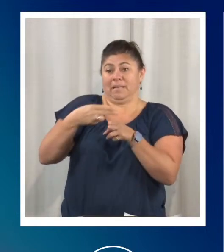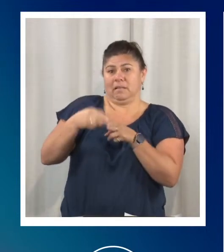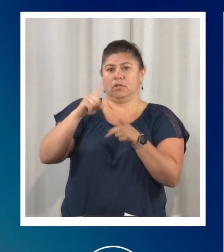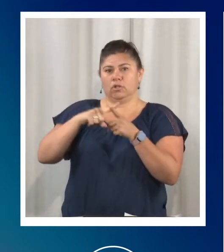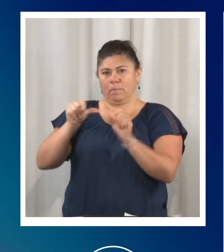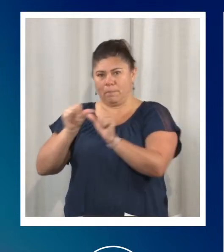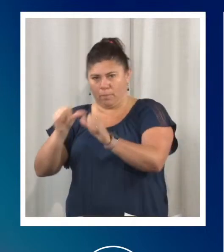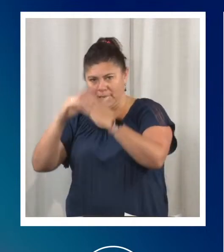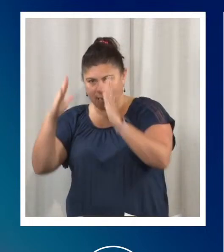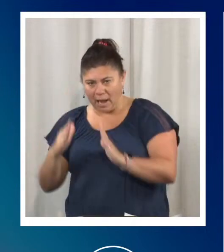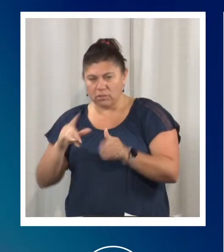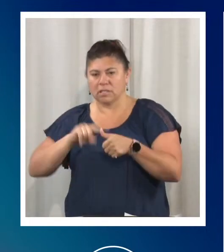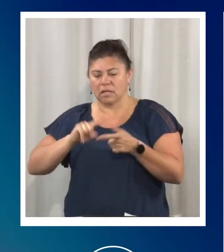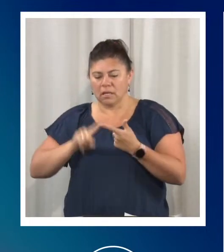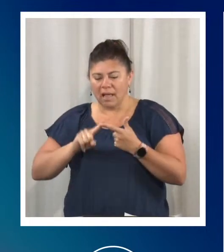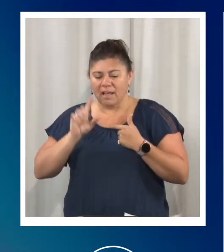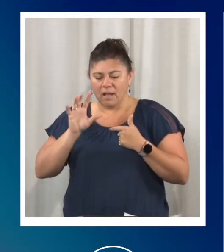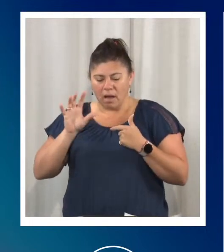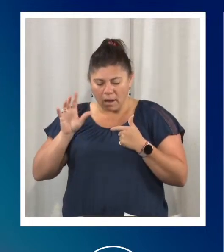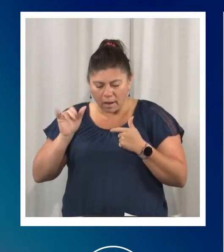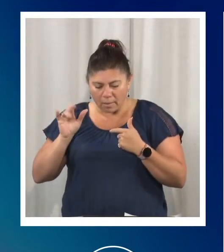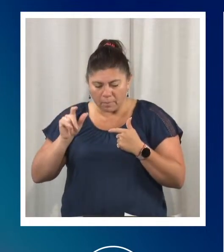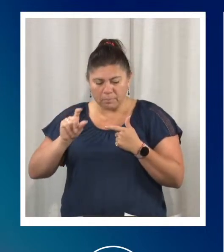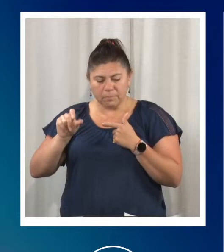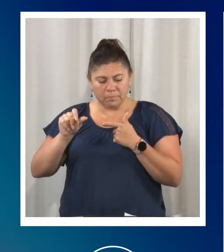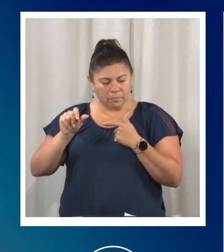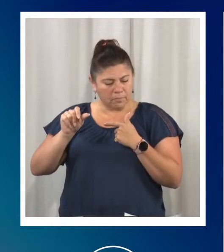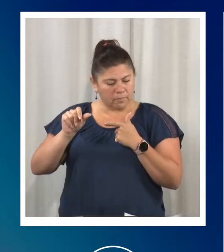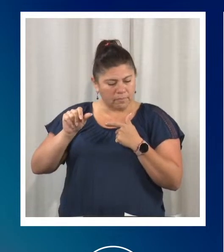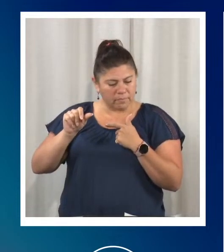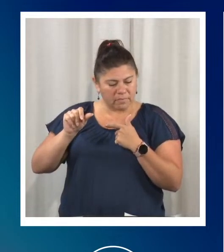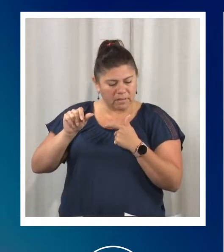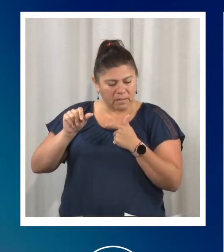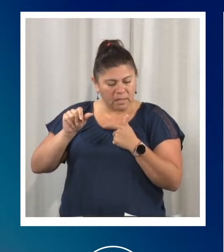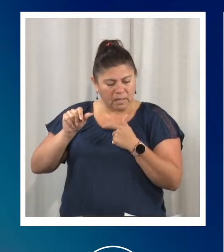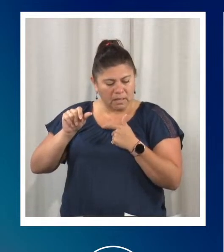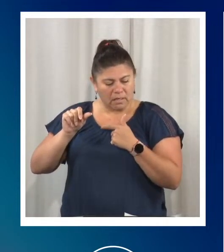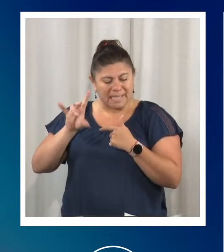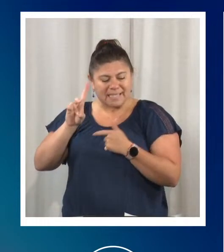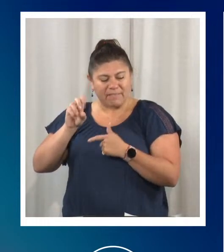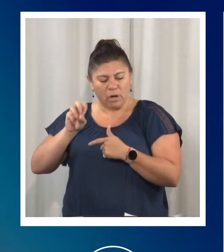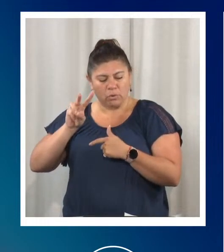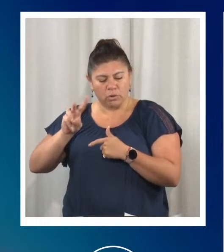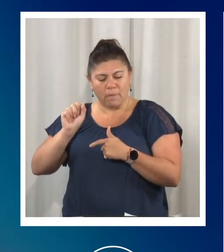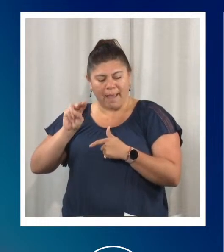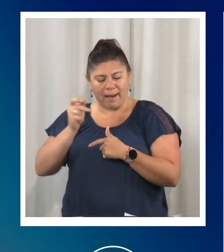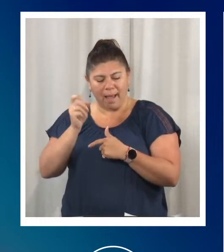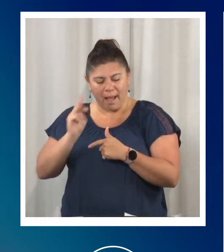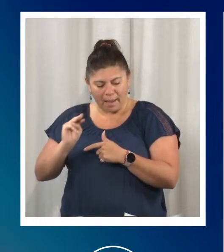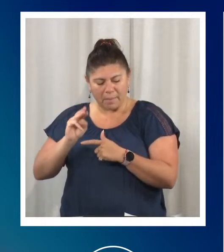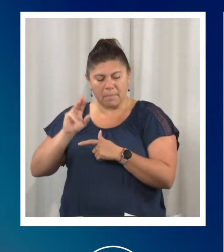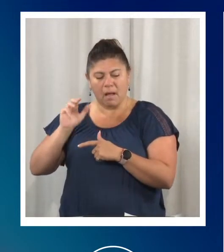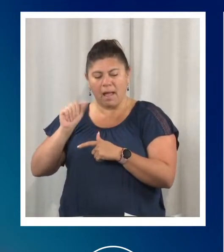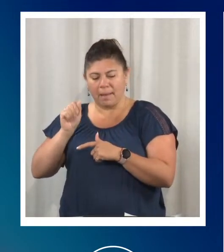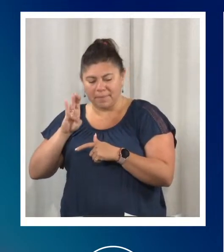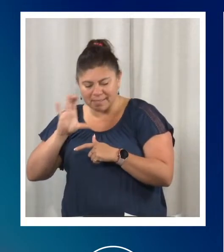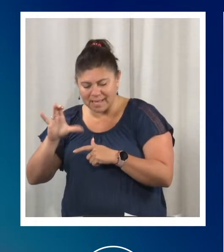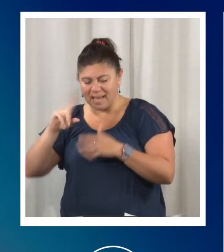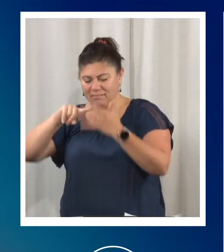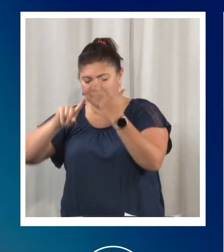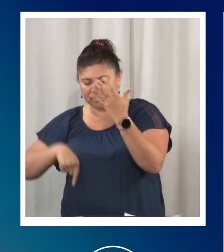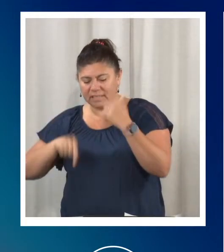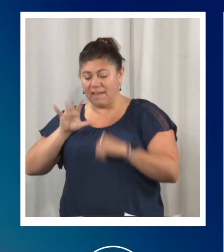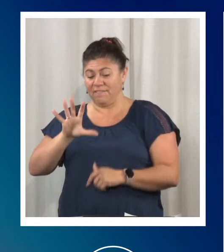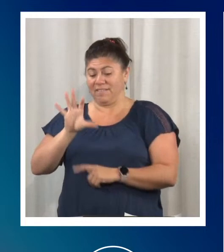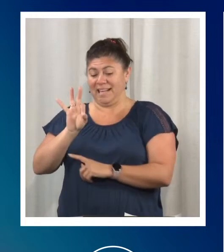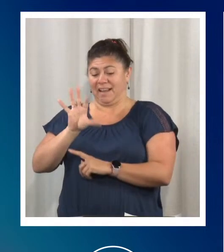of 5950 Long Beach Boulevard, which has been otherwise known as the Old Luxury Inn, the construction of our navigation center, which is our first